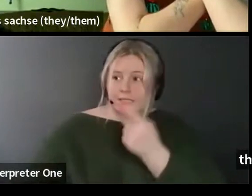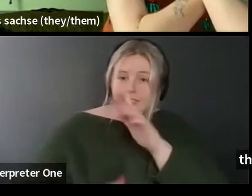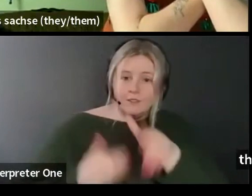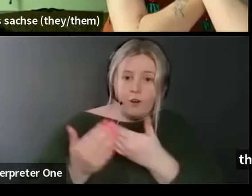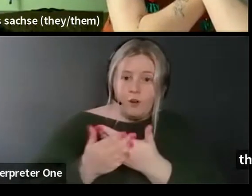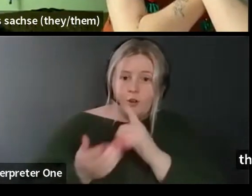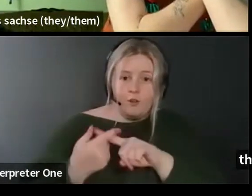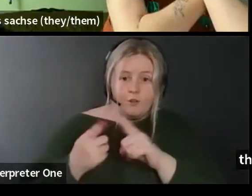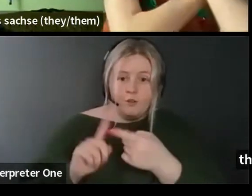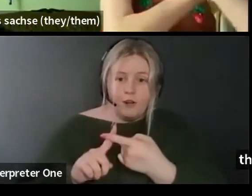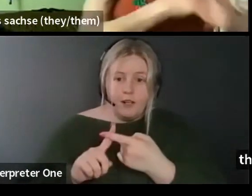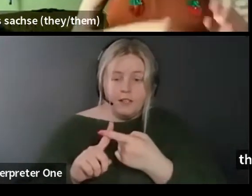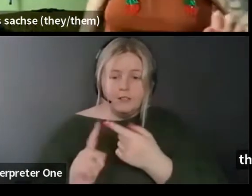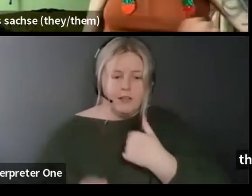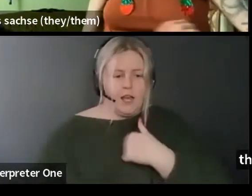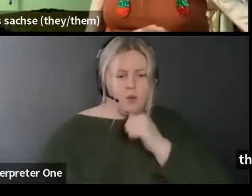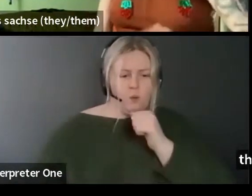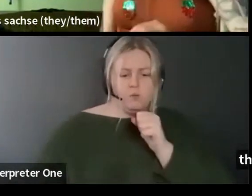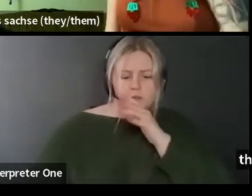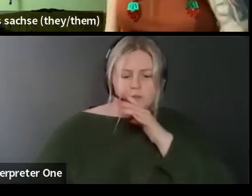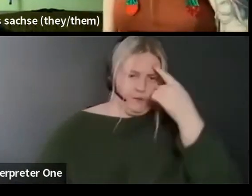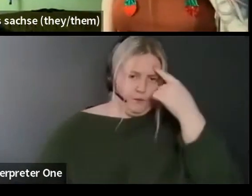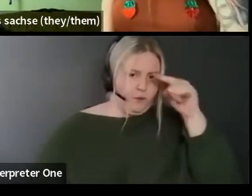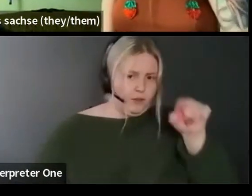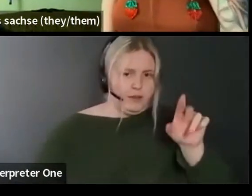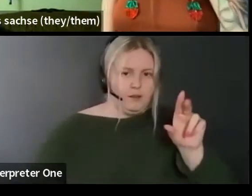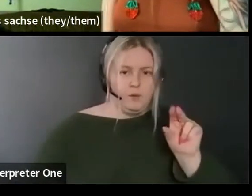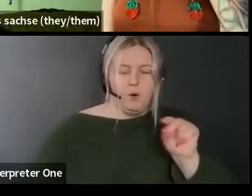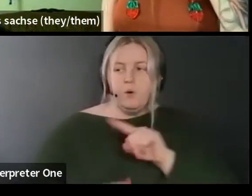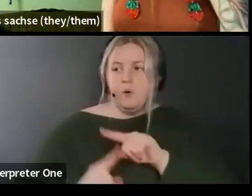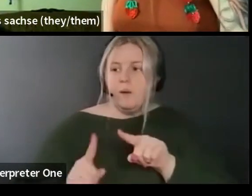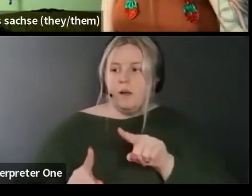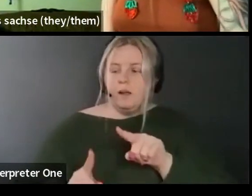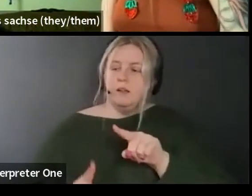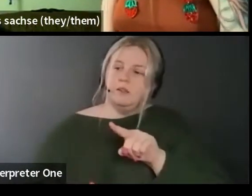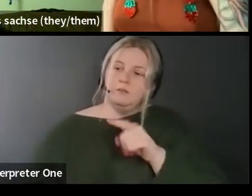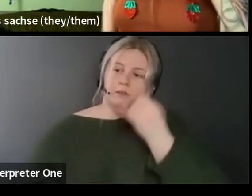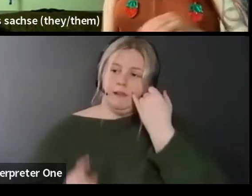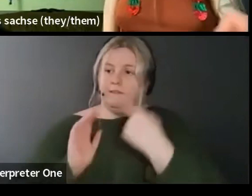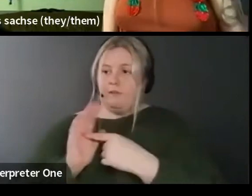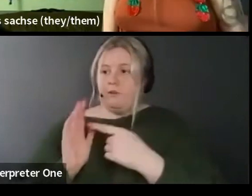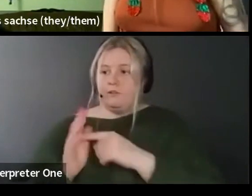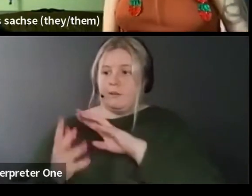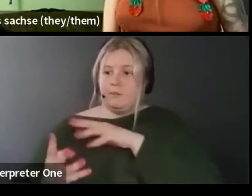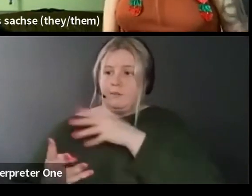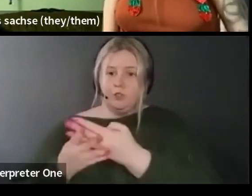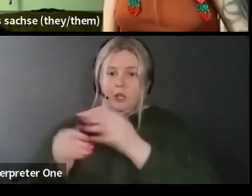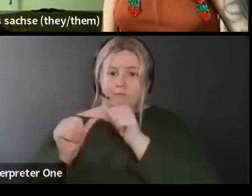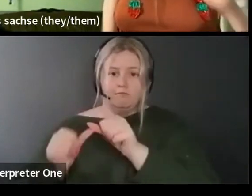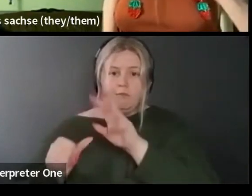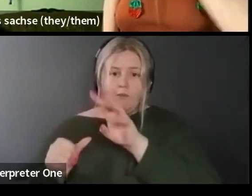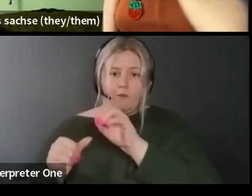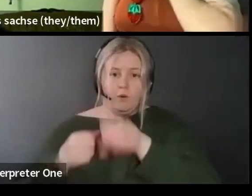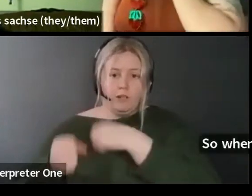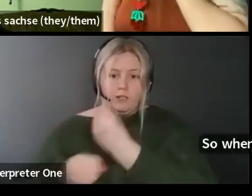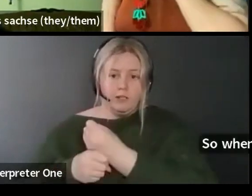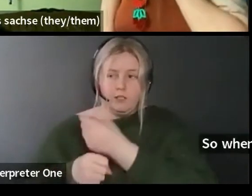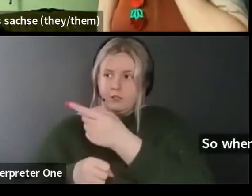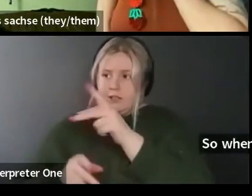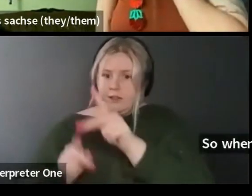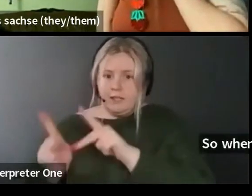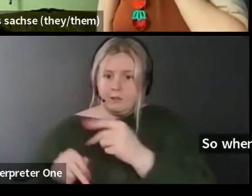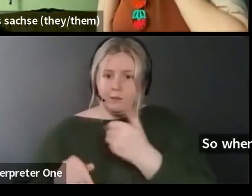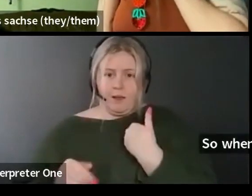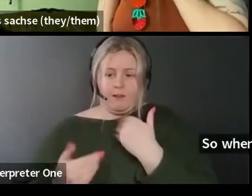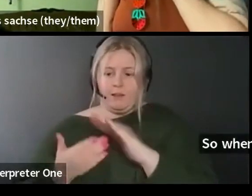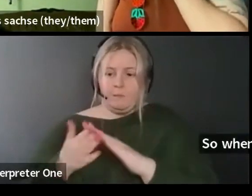I'm not going to speak on their experience, but I've done time with a few lifers who done like 40 years in jail or whatever. And like these folks have like